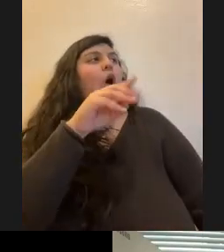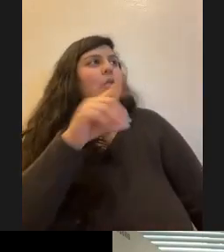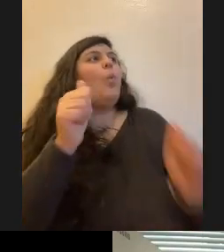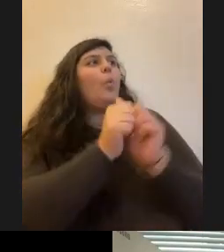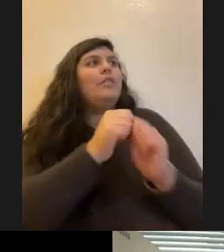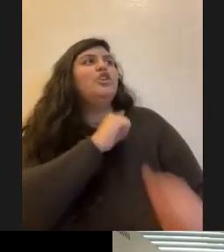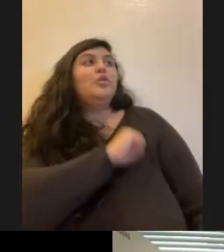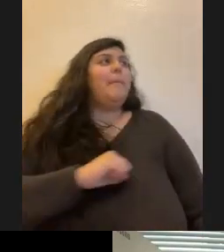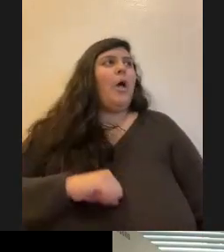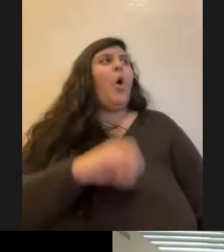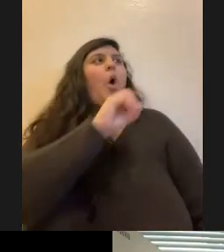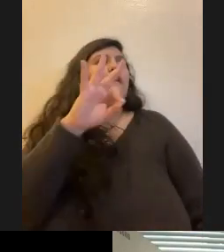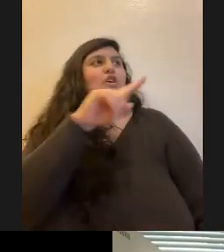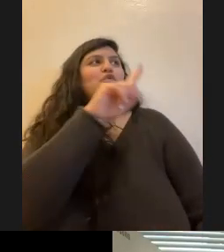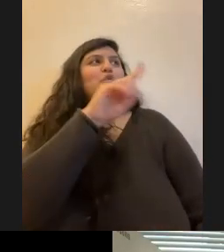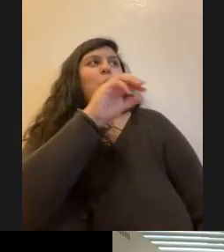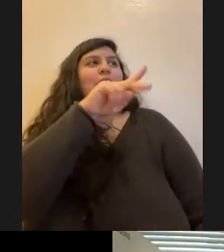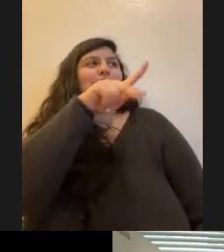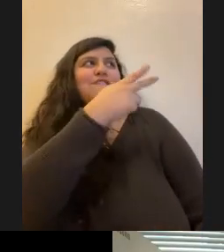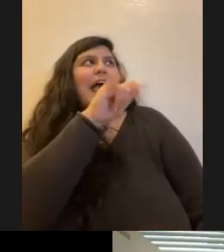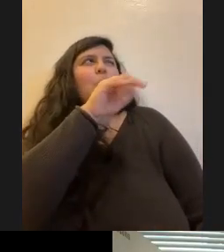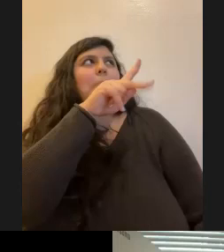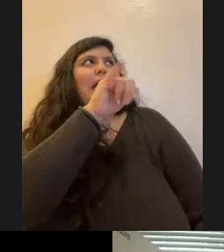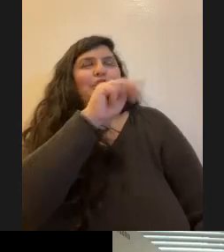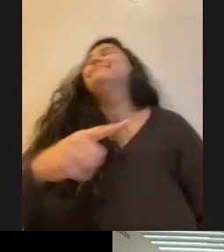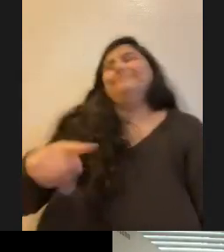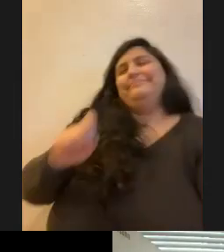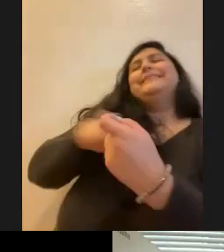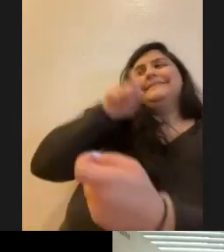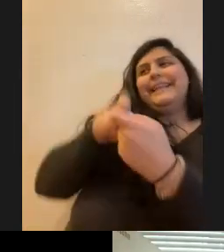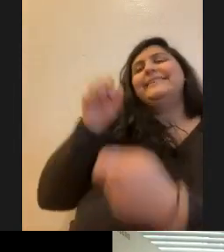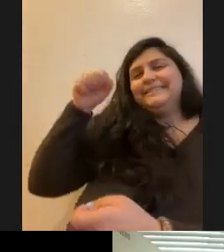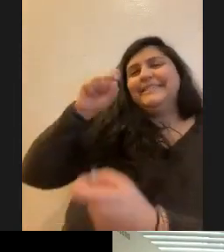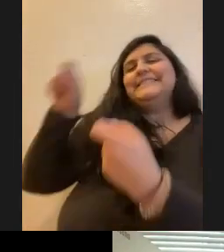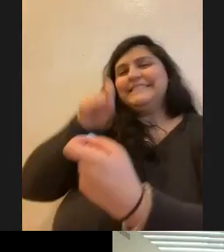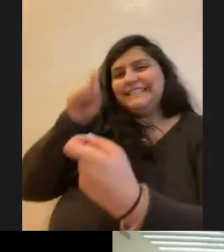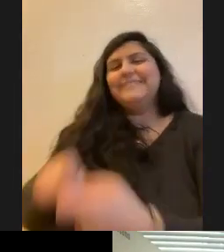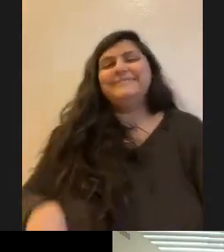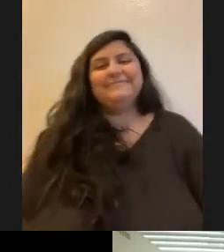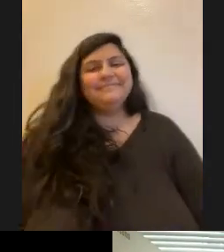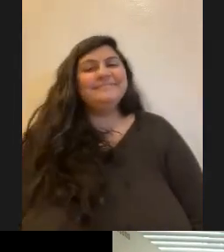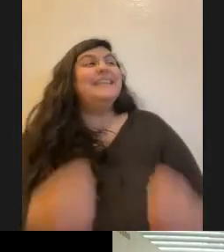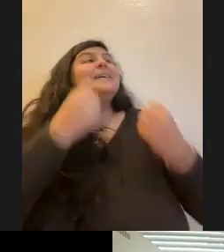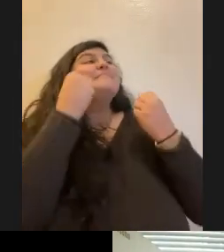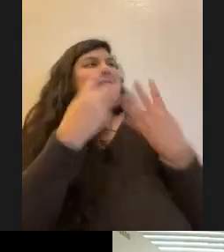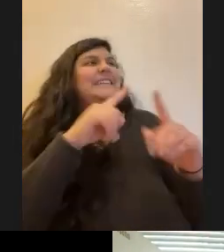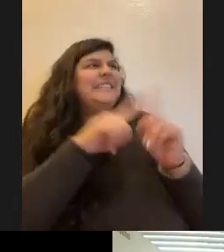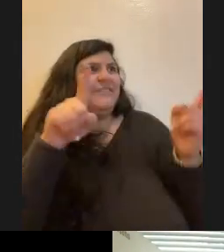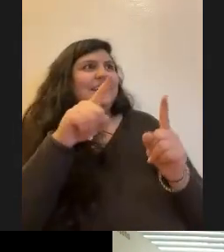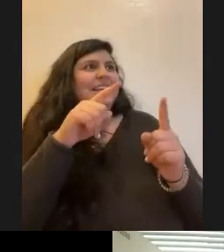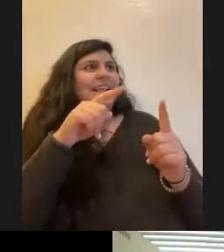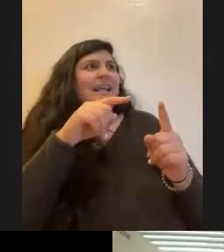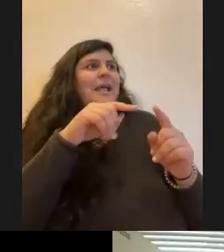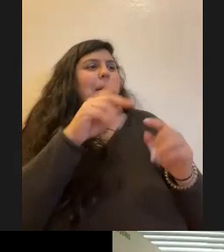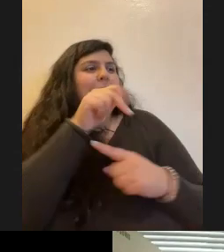a zooplankton or a phytoplankton. Exactly. Right. Exactly. He's an amalgam of many plankton concepts in one. I think